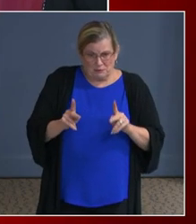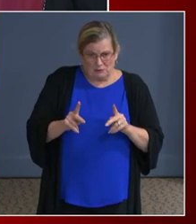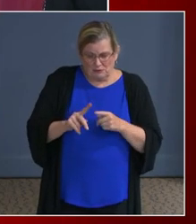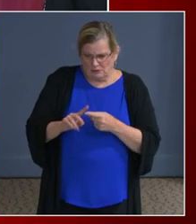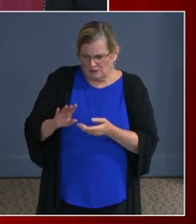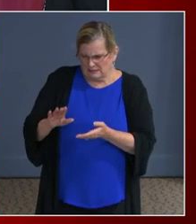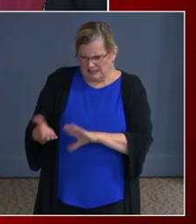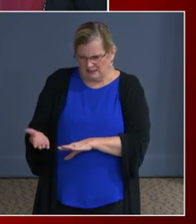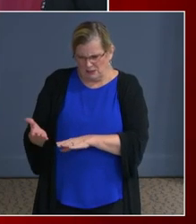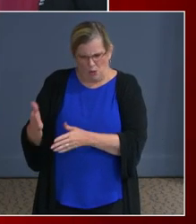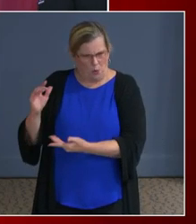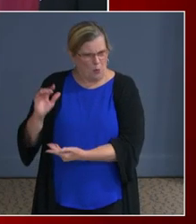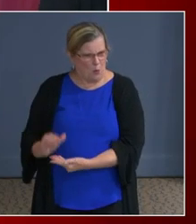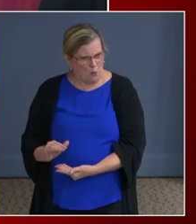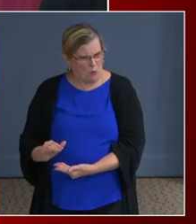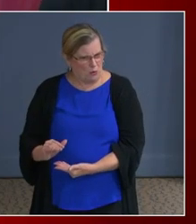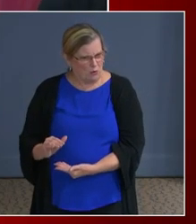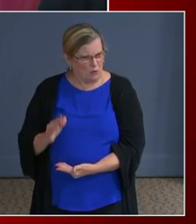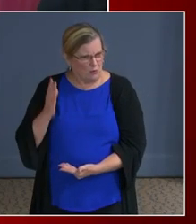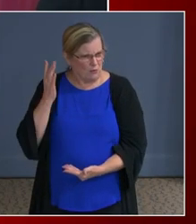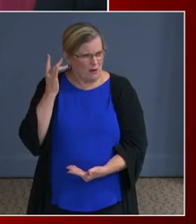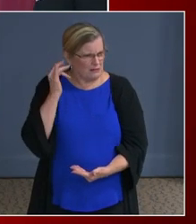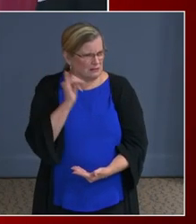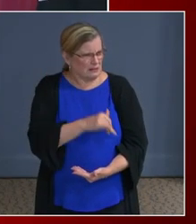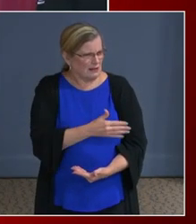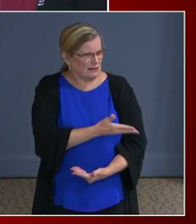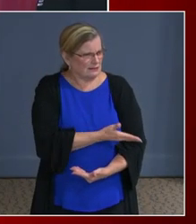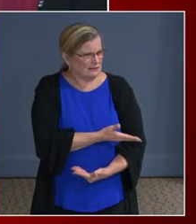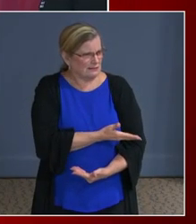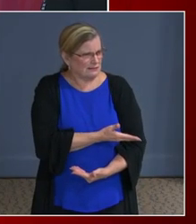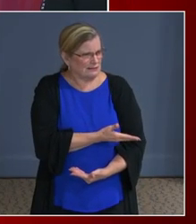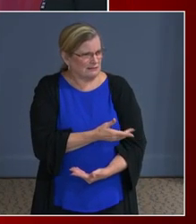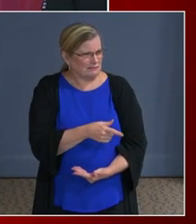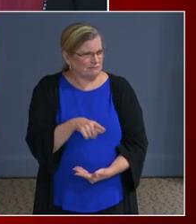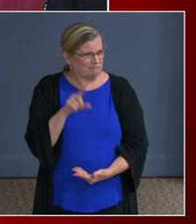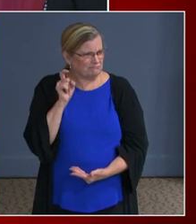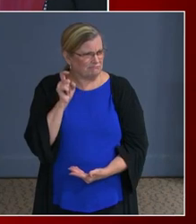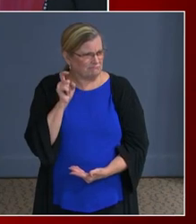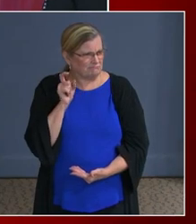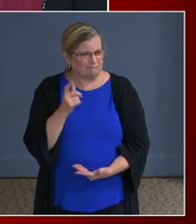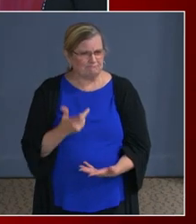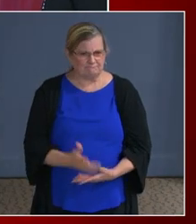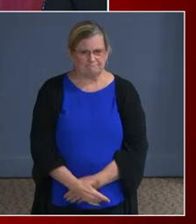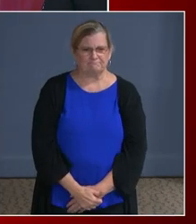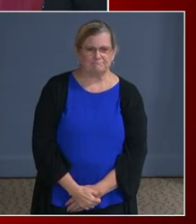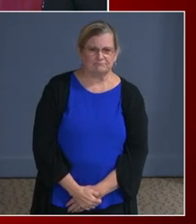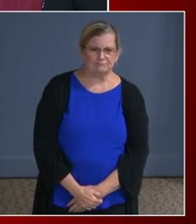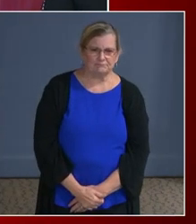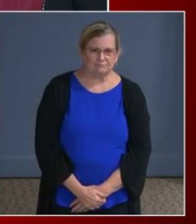there a learning curve? What are your thoughts as you look at these numbers?